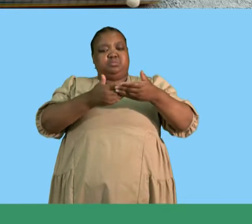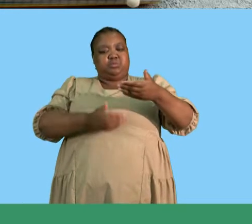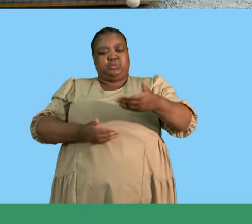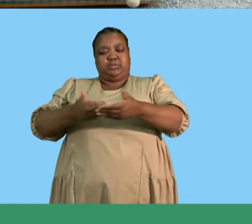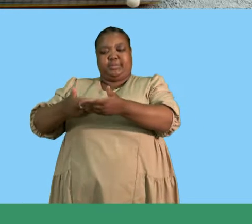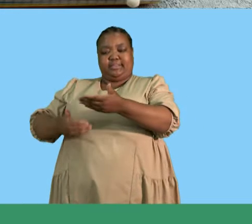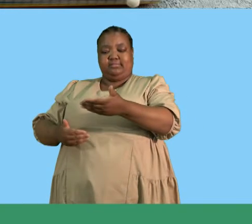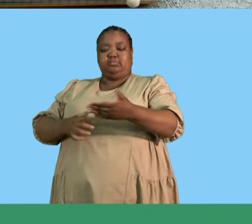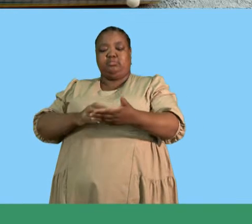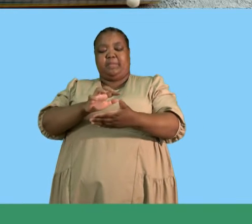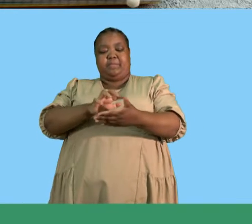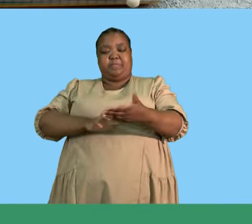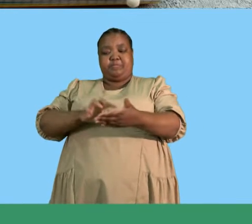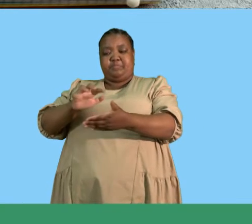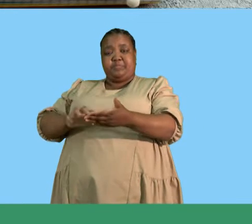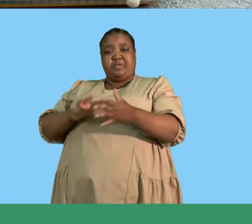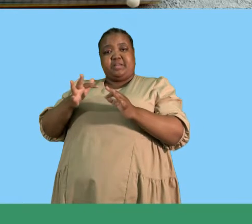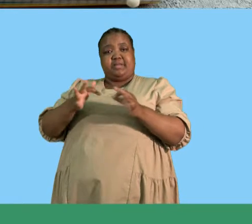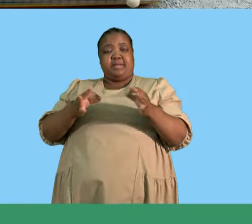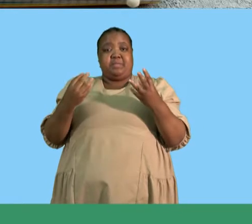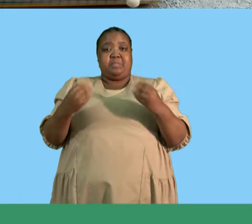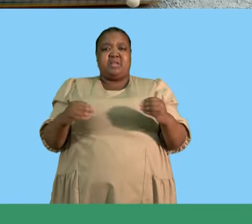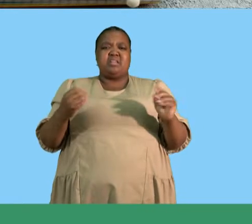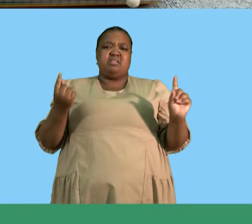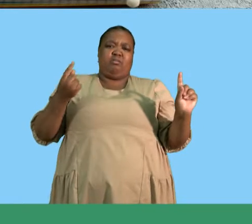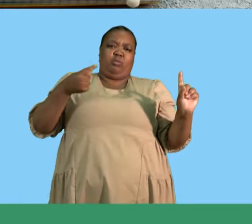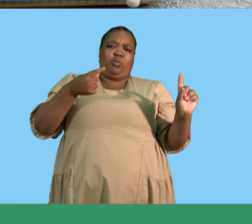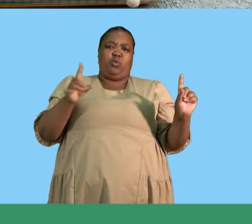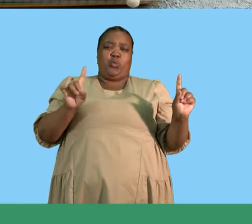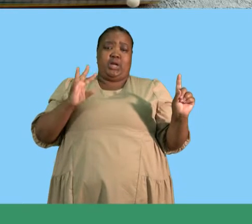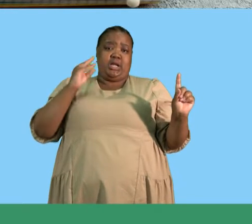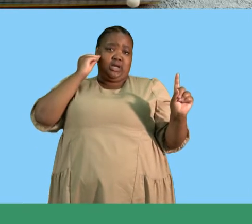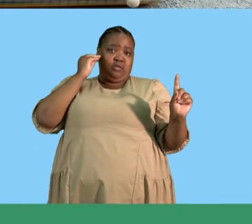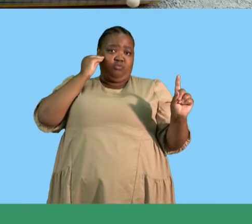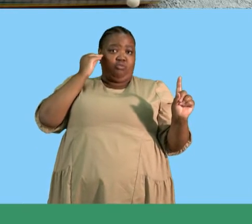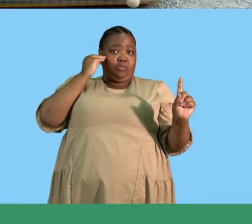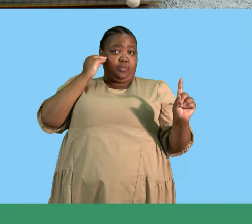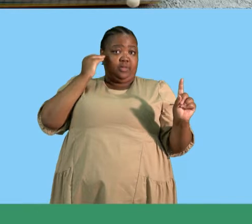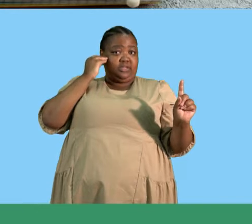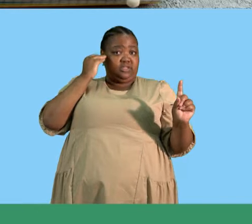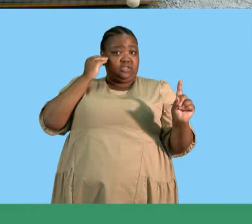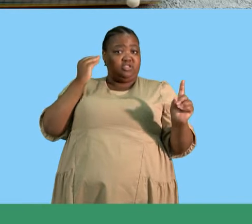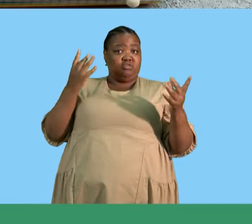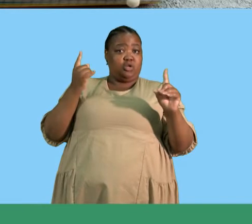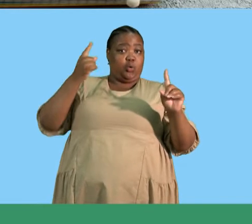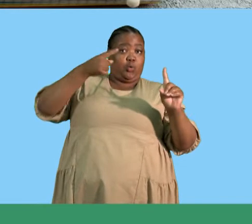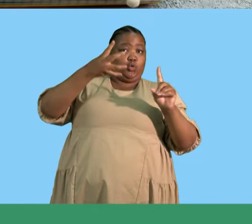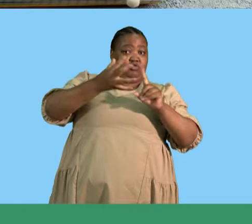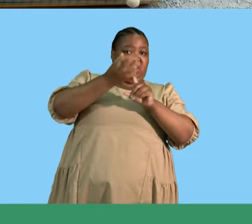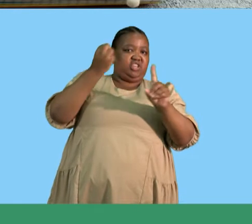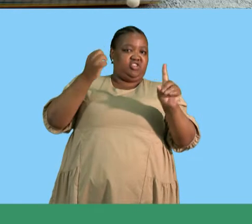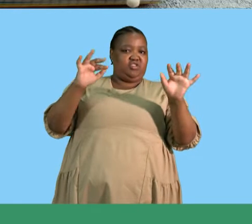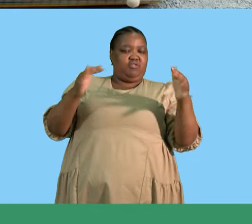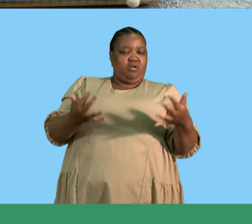document that is written and explains the goals of a business and the information on how you are going to achieve those